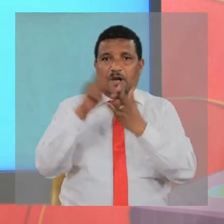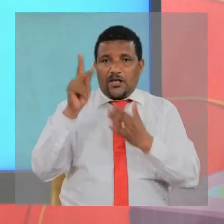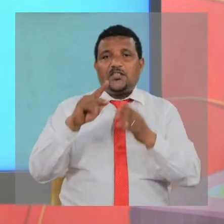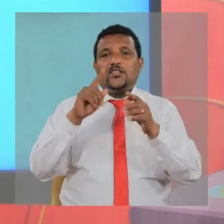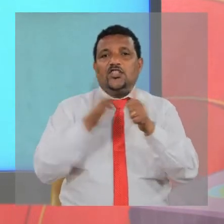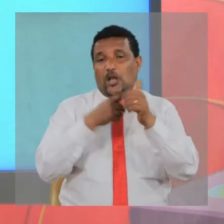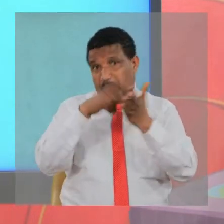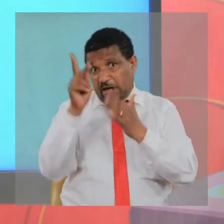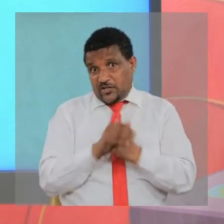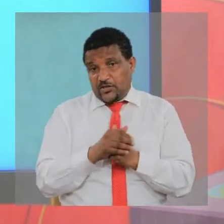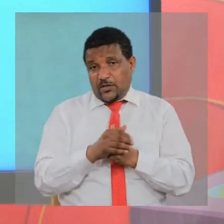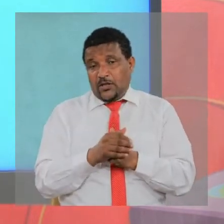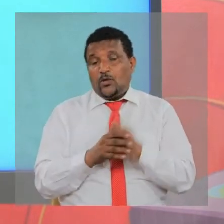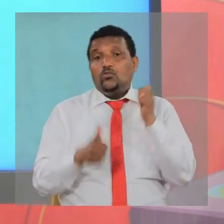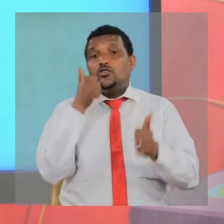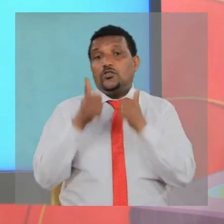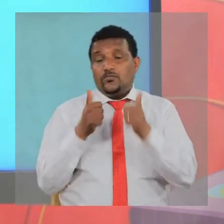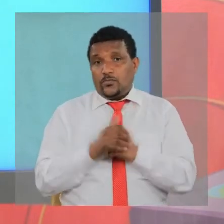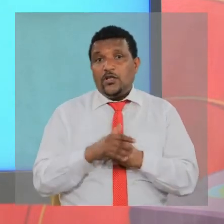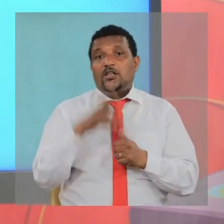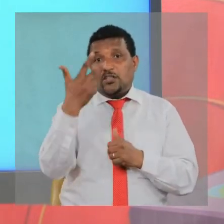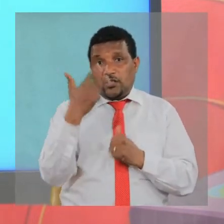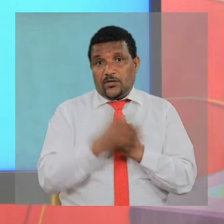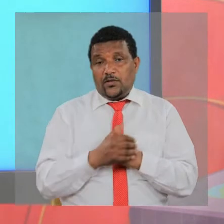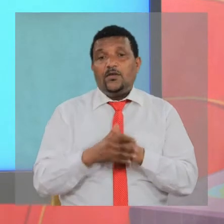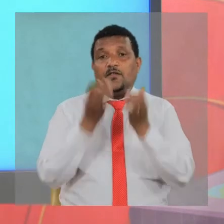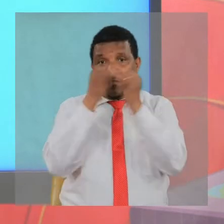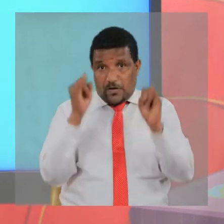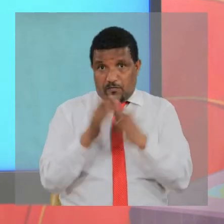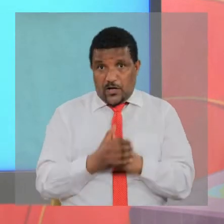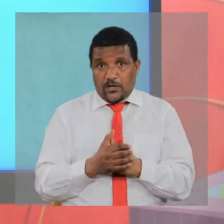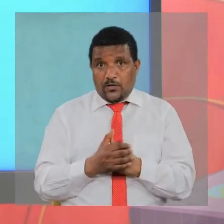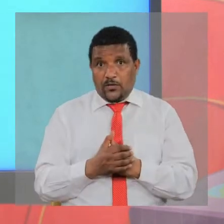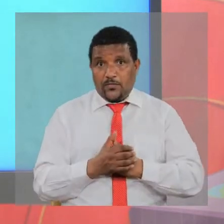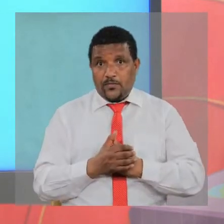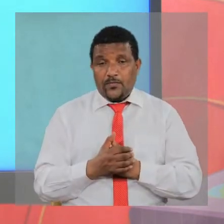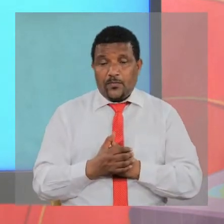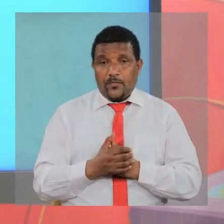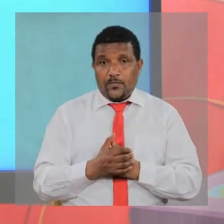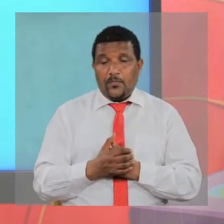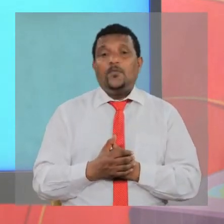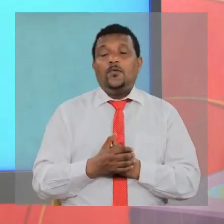as initial price, which is 3 divided by